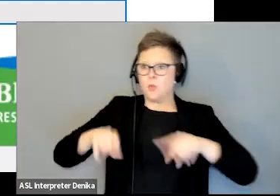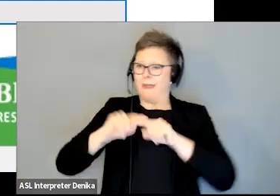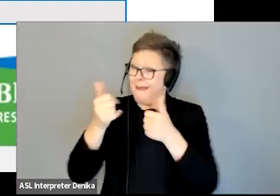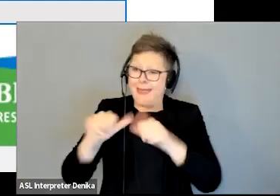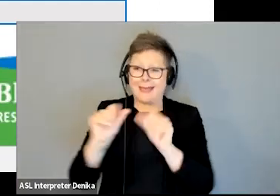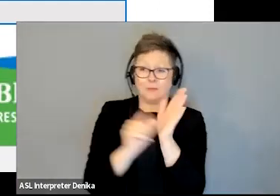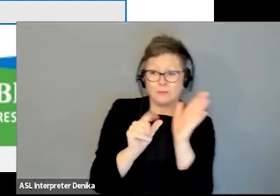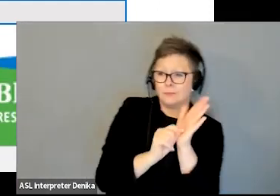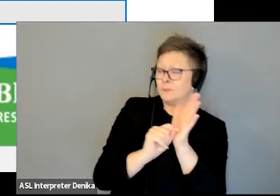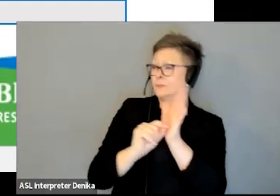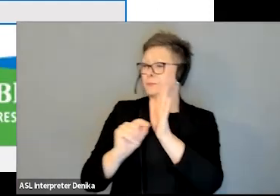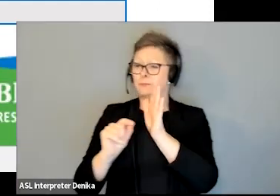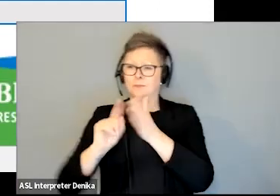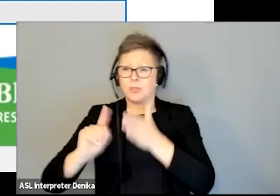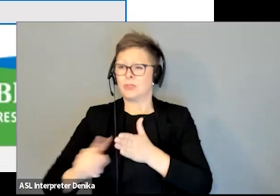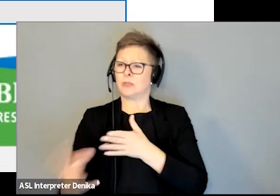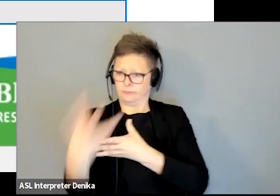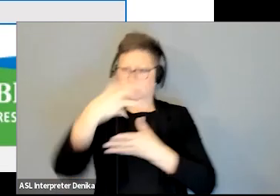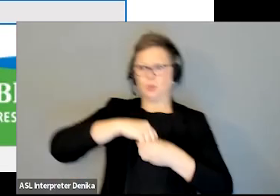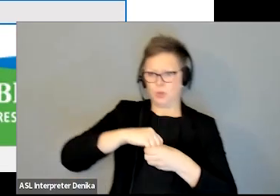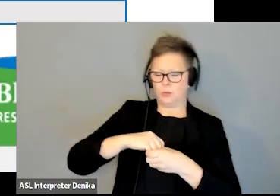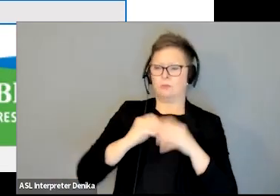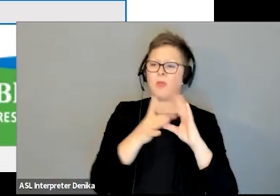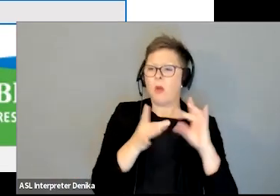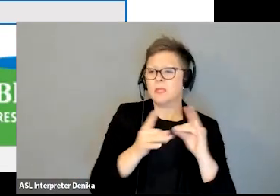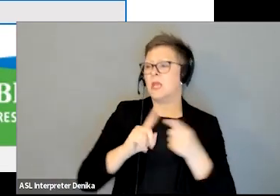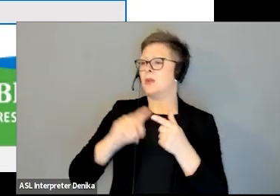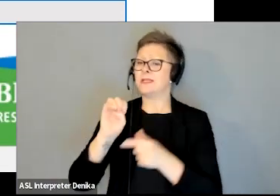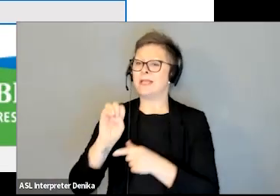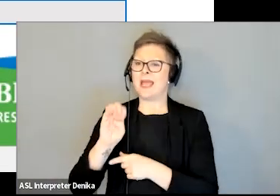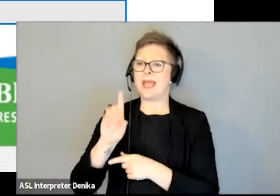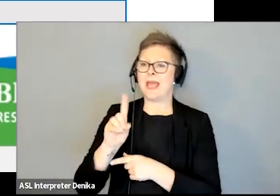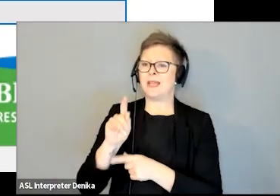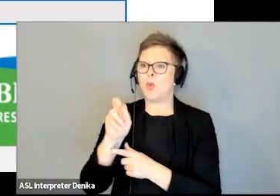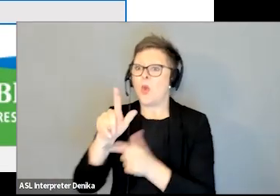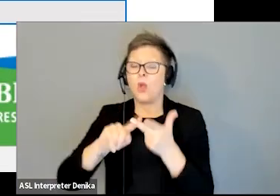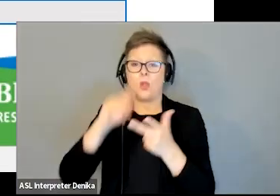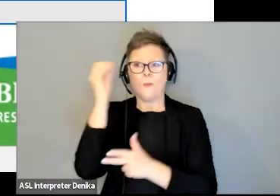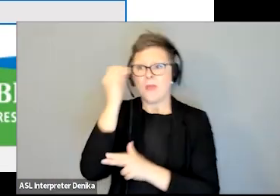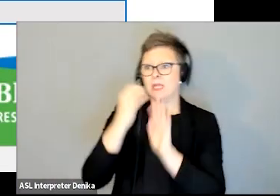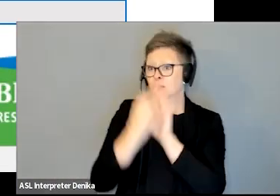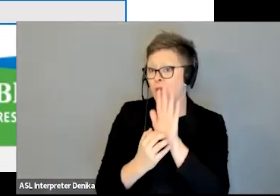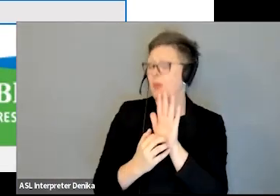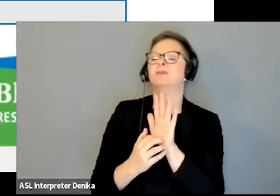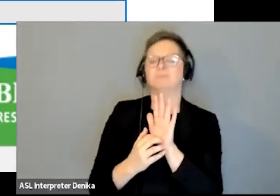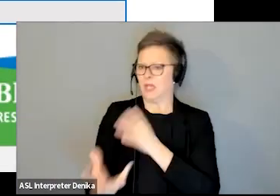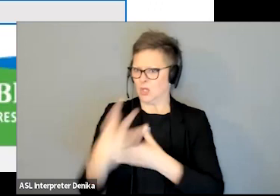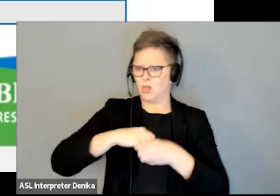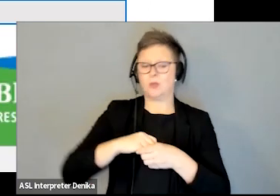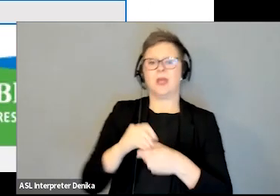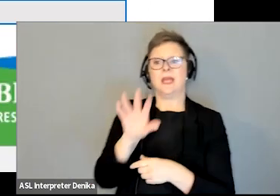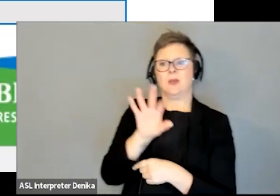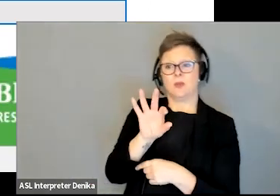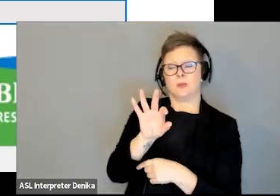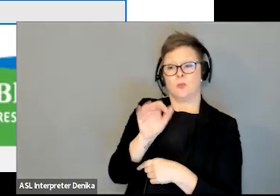to empirical research studies, such as commentaries, editorials, and also opinion papers. And altogether, 1,991 titles